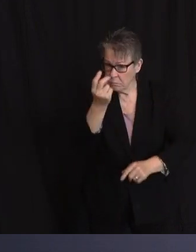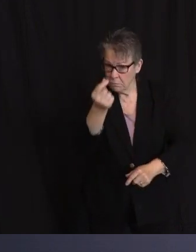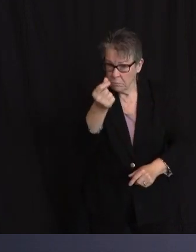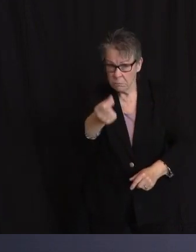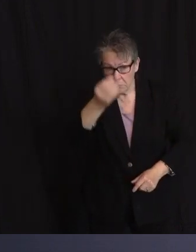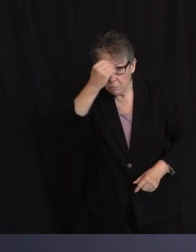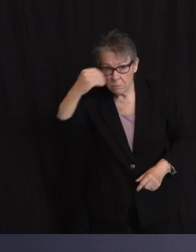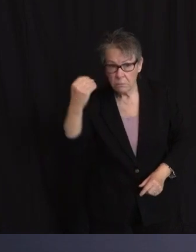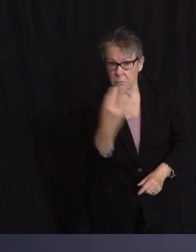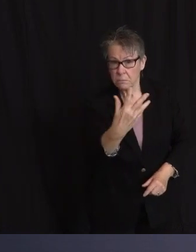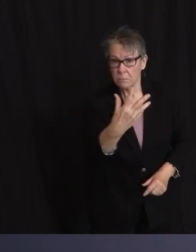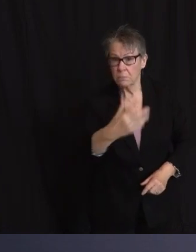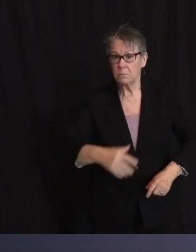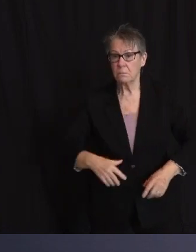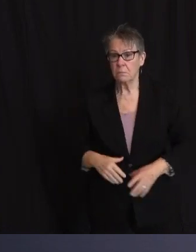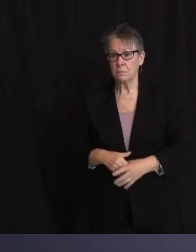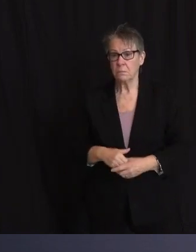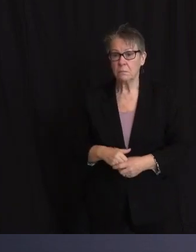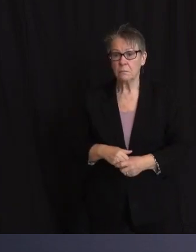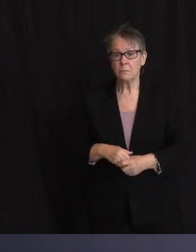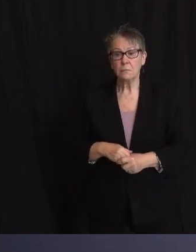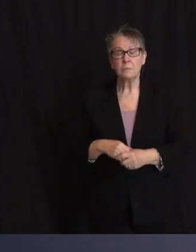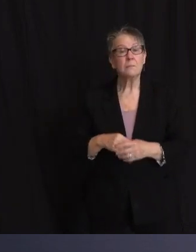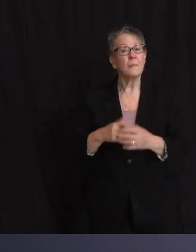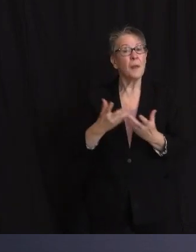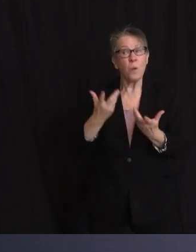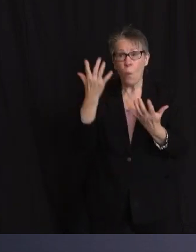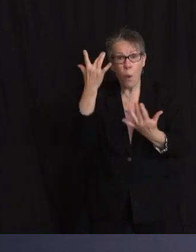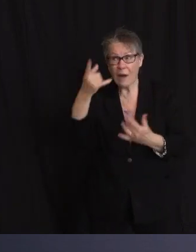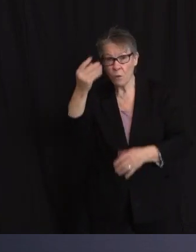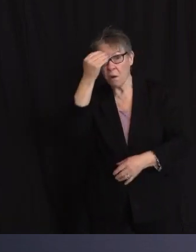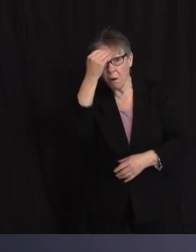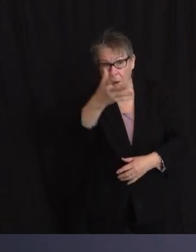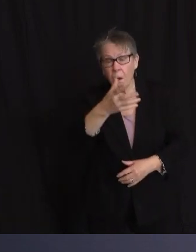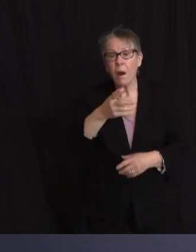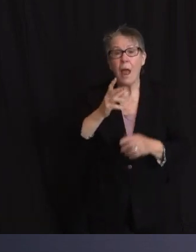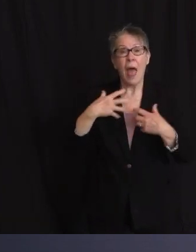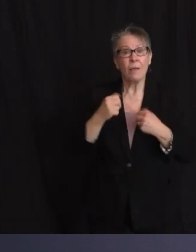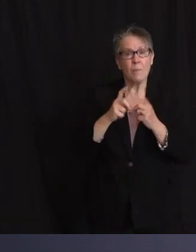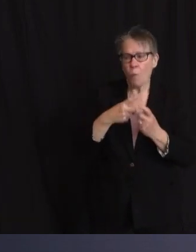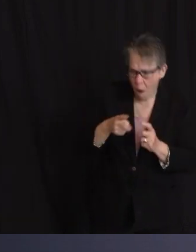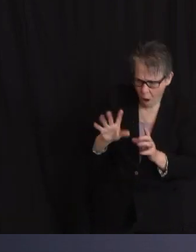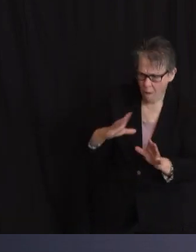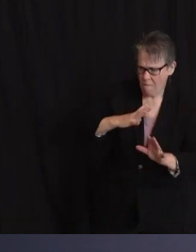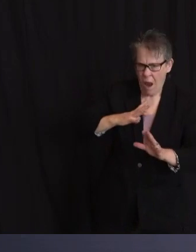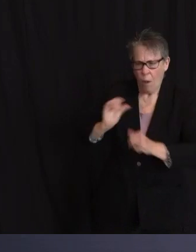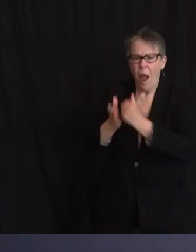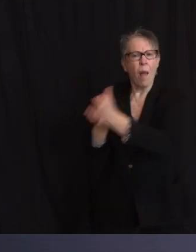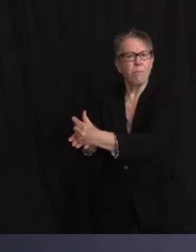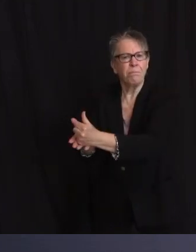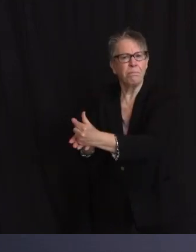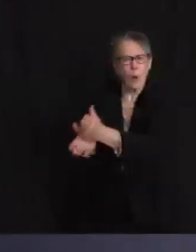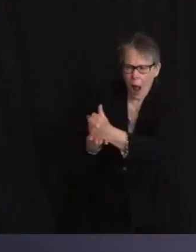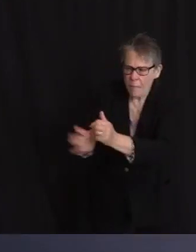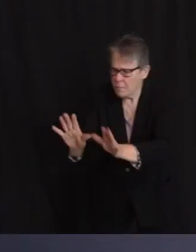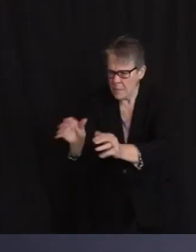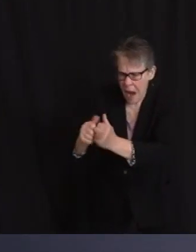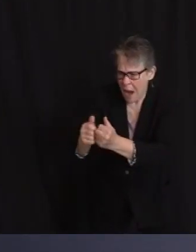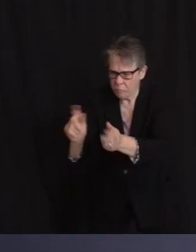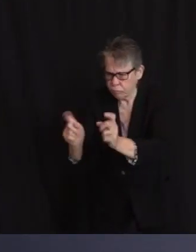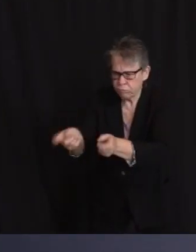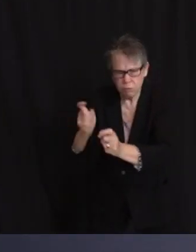and put proper infection control procedures in place. Now for today's report, our hospitals reported